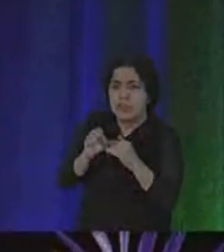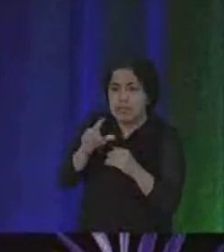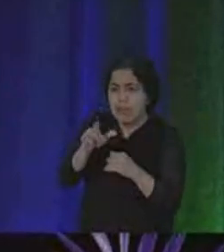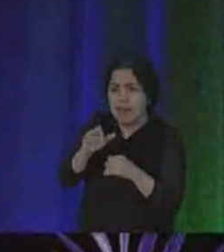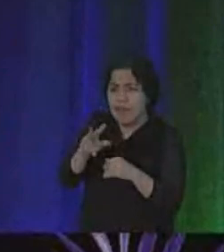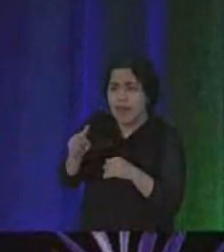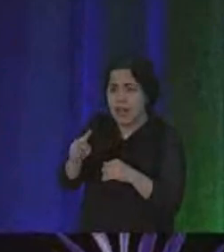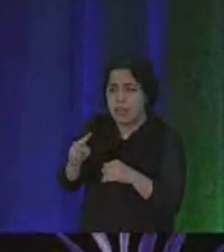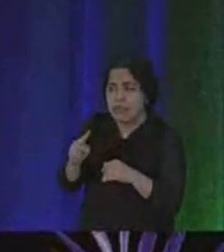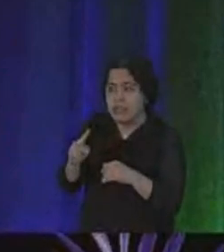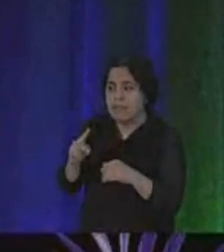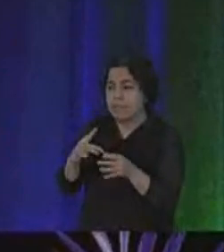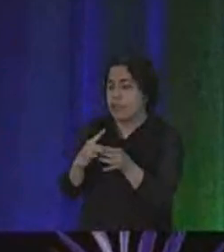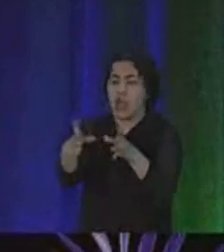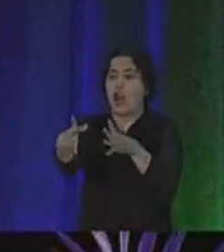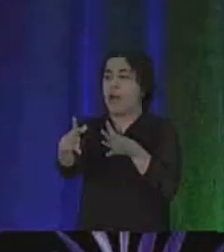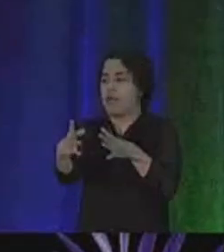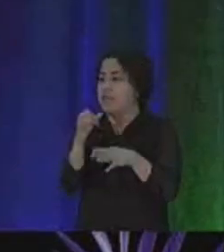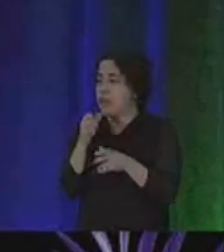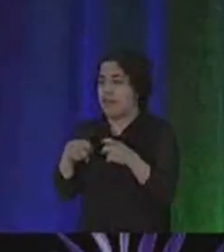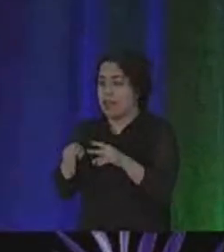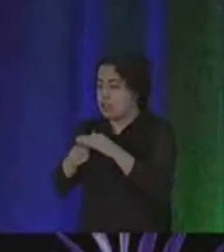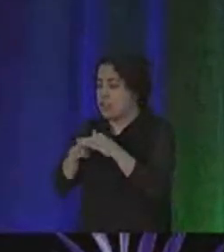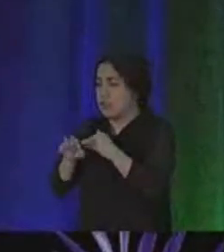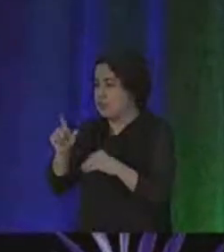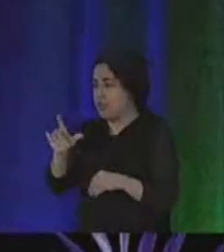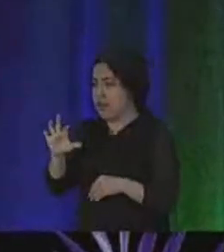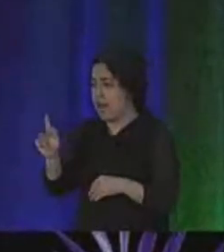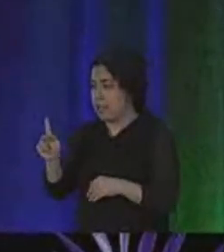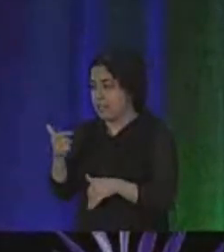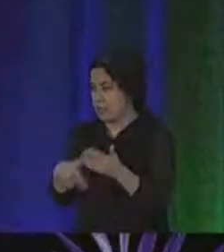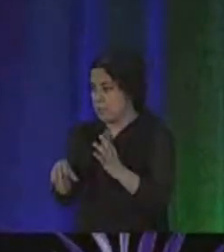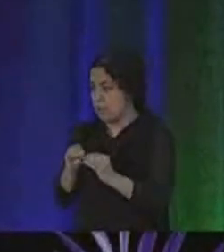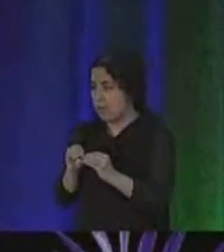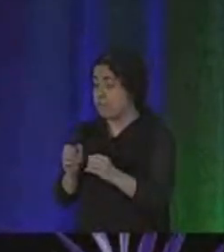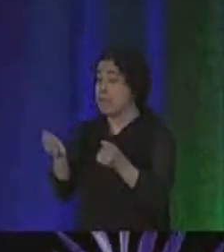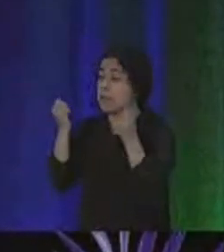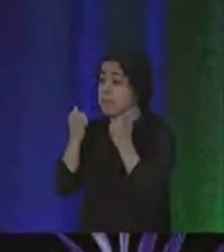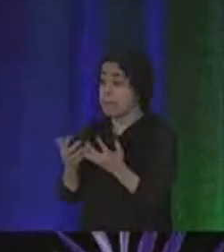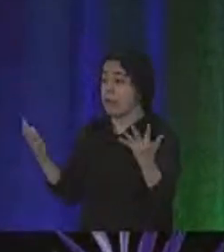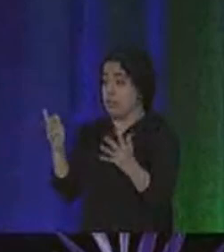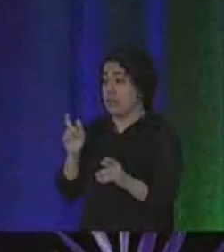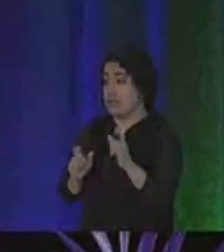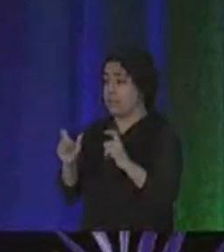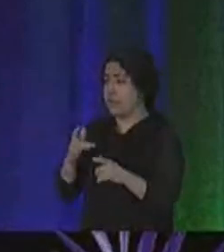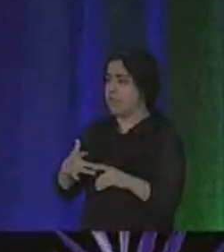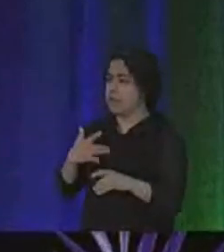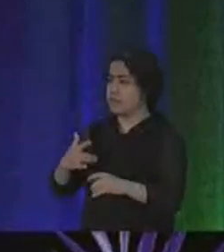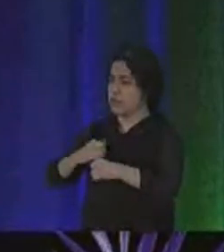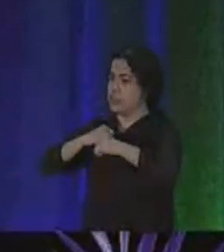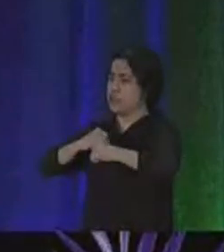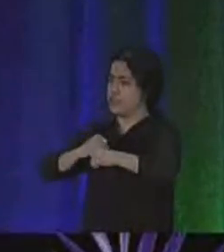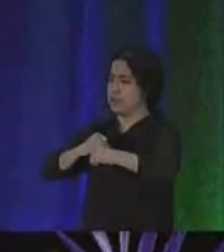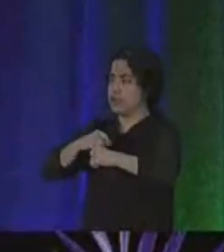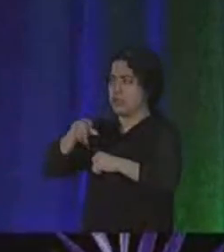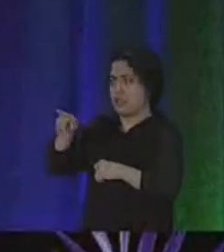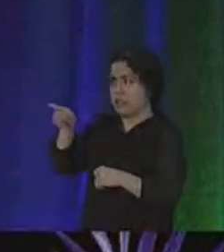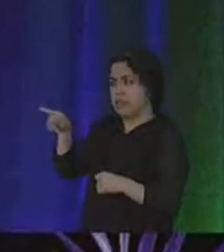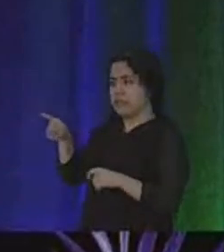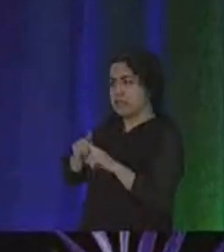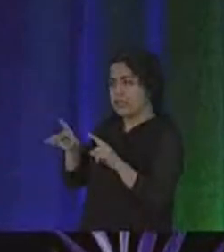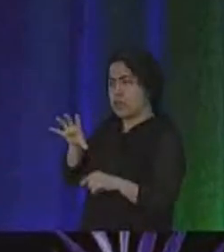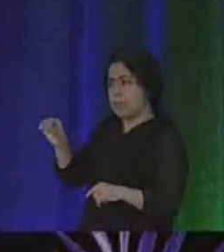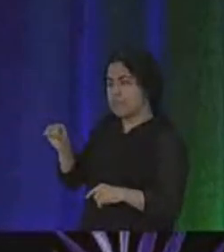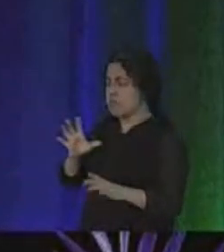accounts, and they've been cut off from Slack access. Okay? But many individuals feel security in the companies that they're with, which is